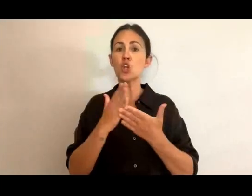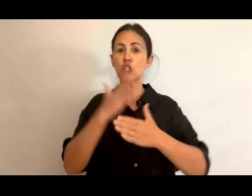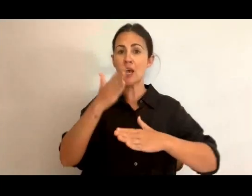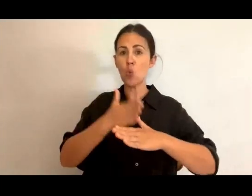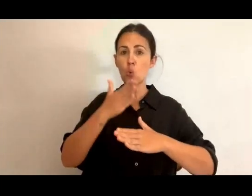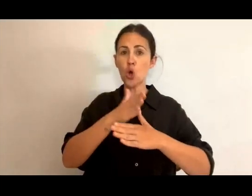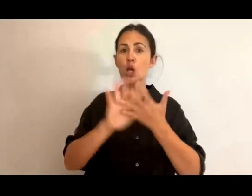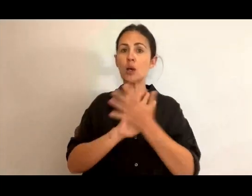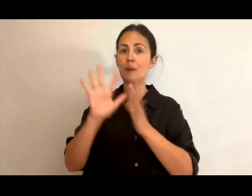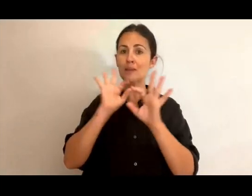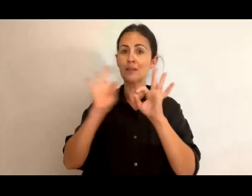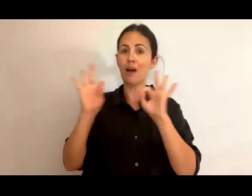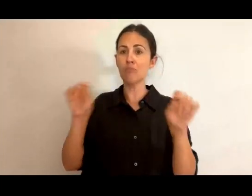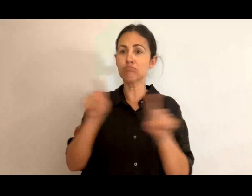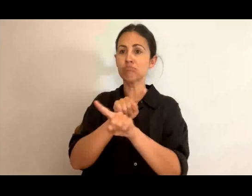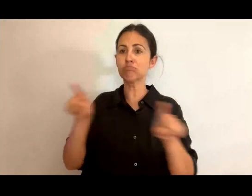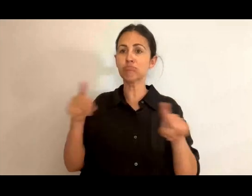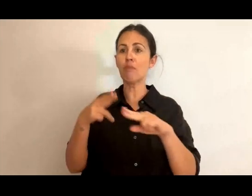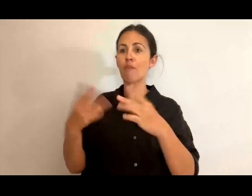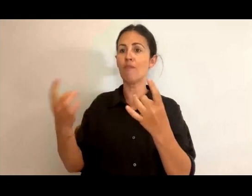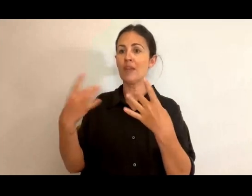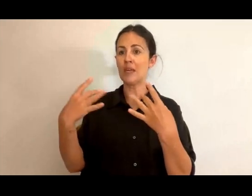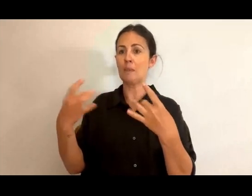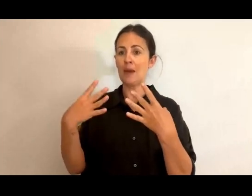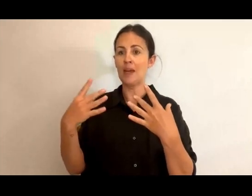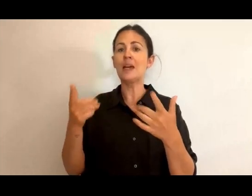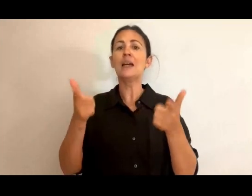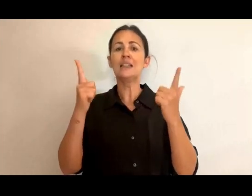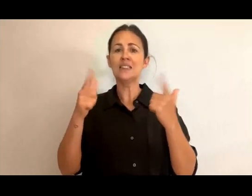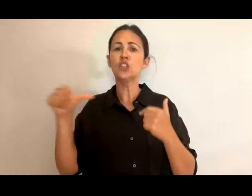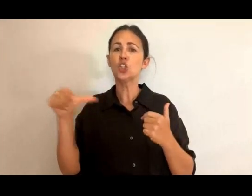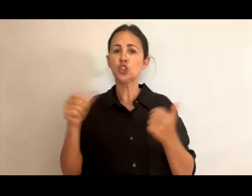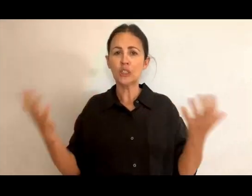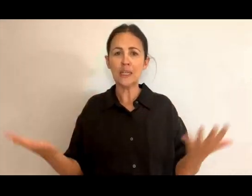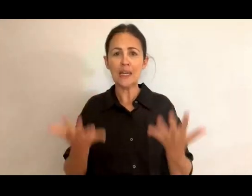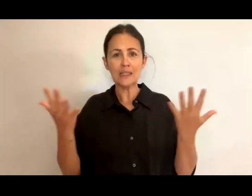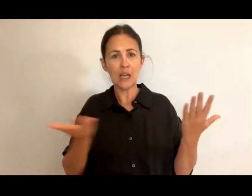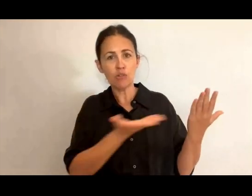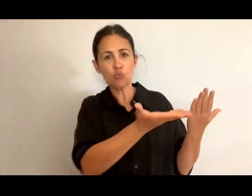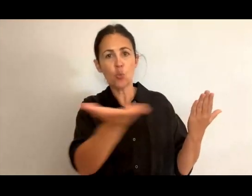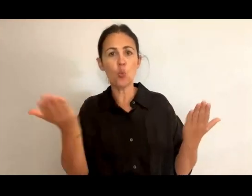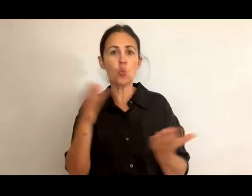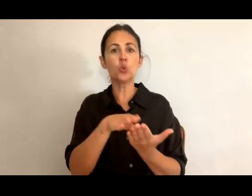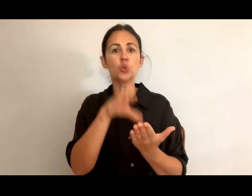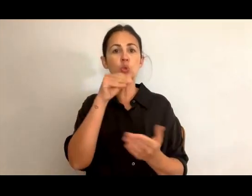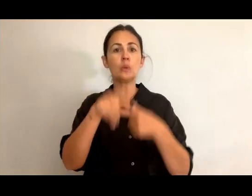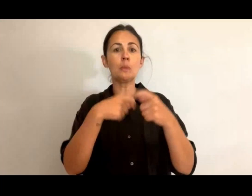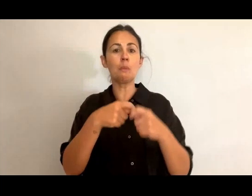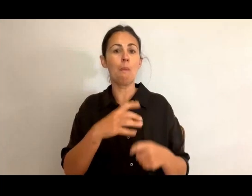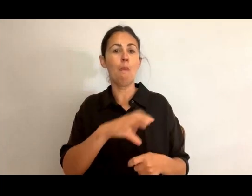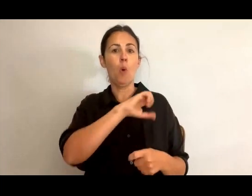supportive environments to encourage the sharing of bold and imaginative work. So becoming a presenter of their own